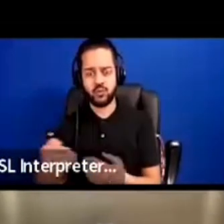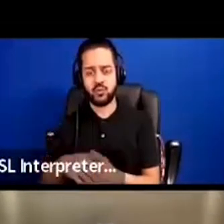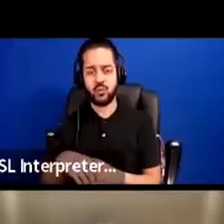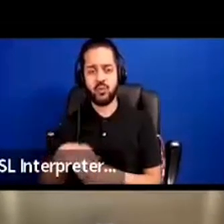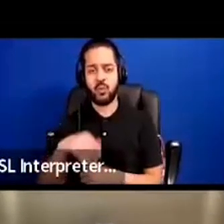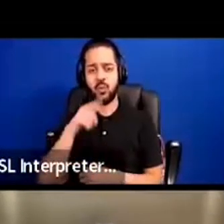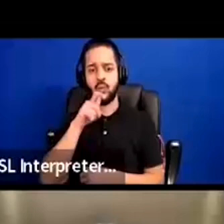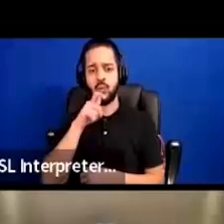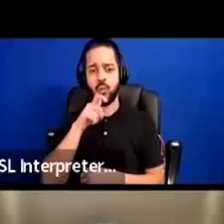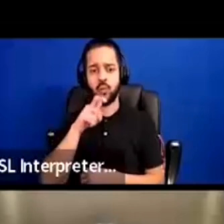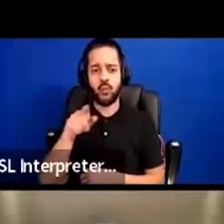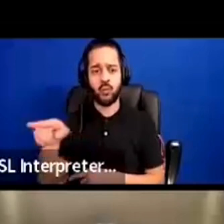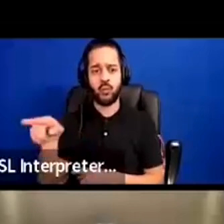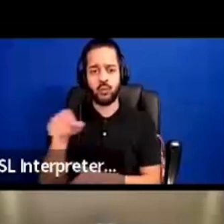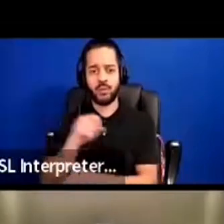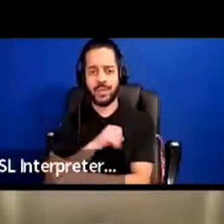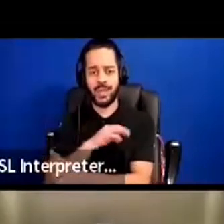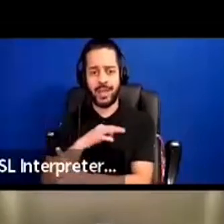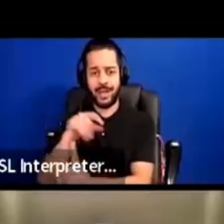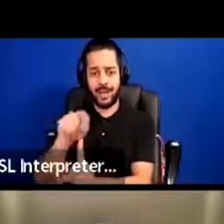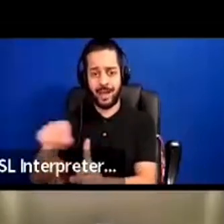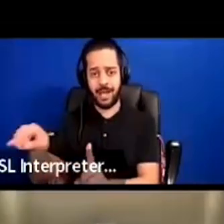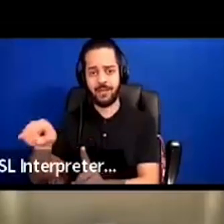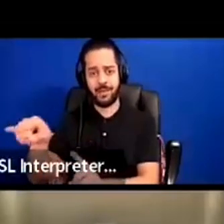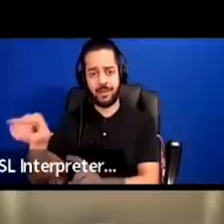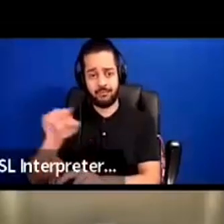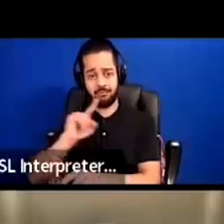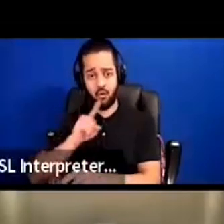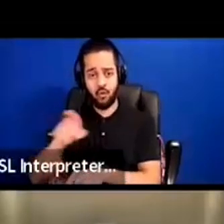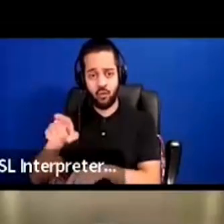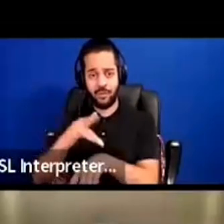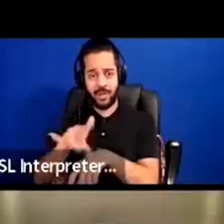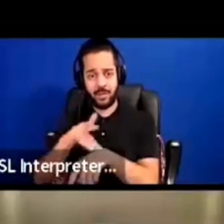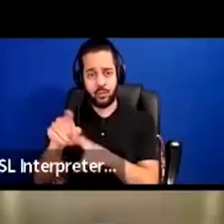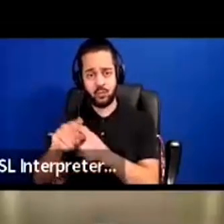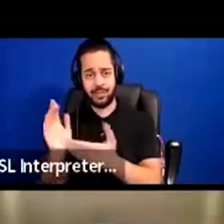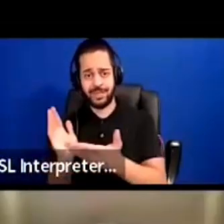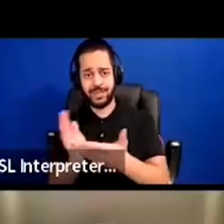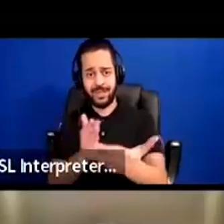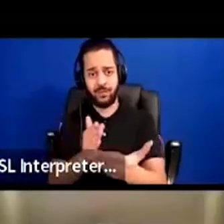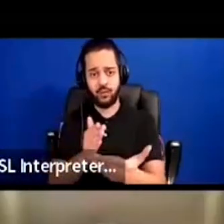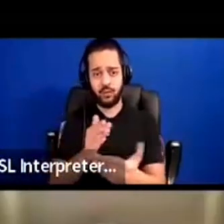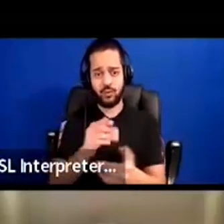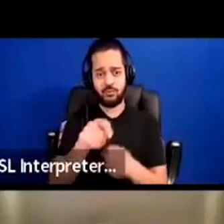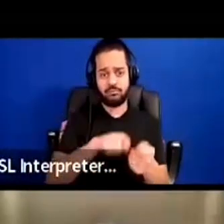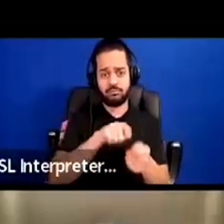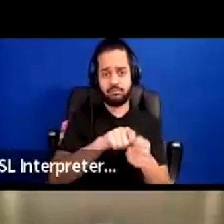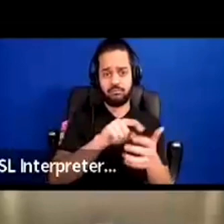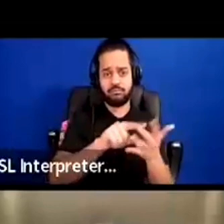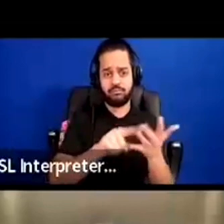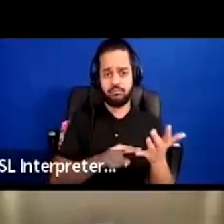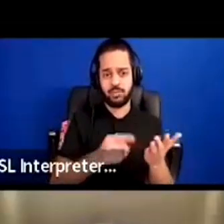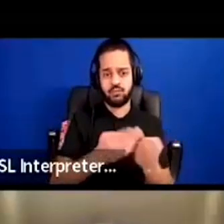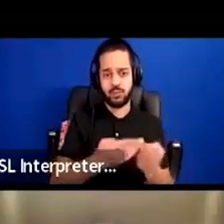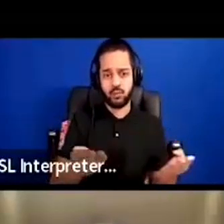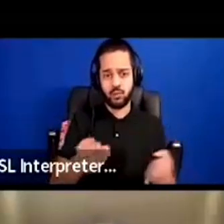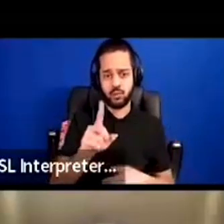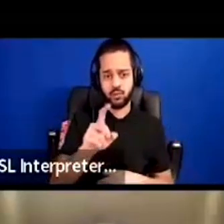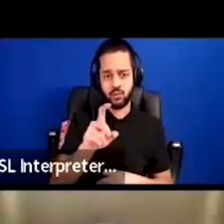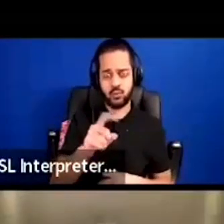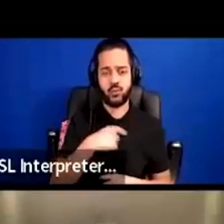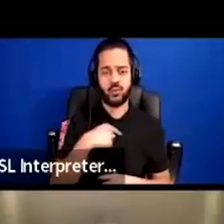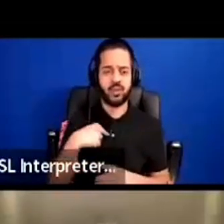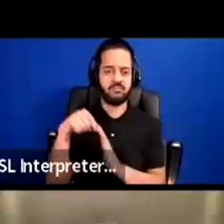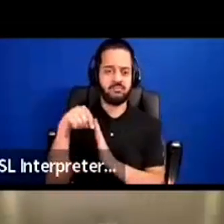those personnel are available to deliver those resources. We got into that discussion when we were looking at